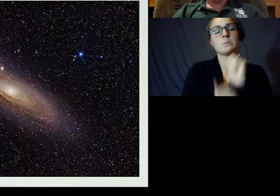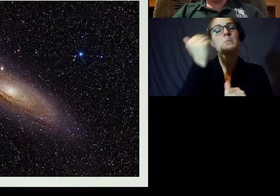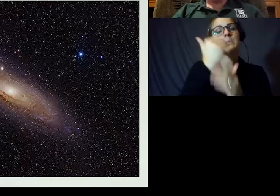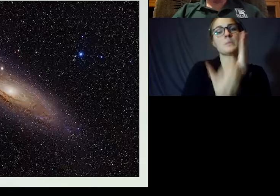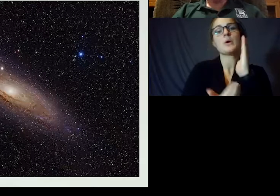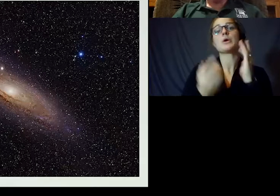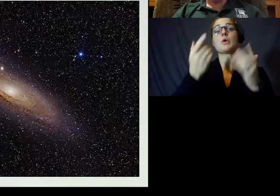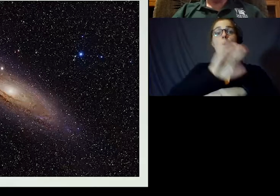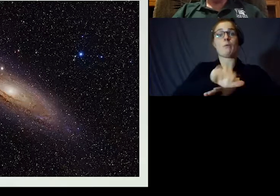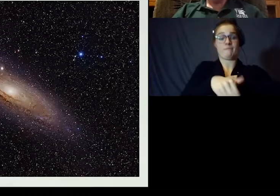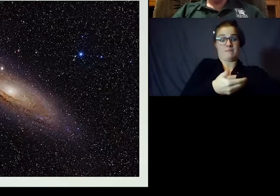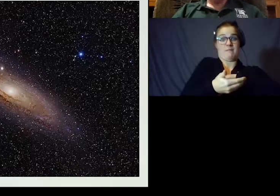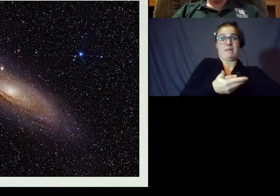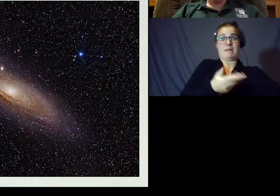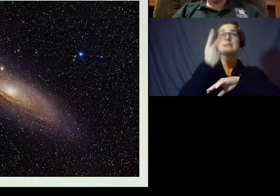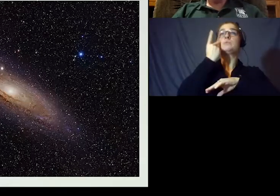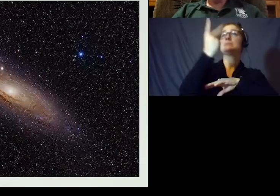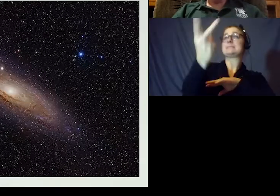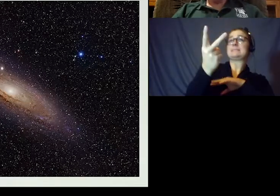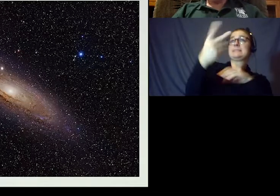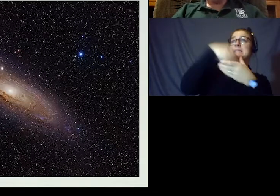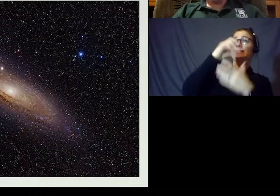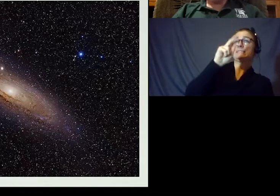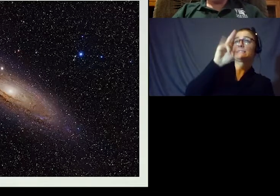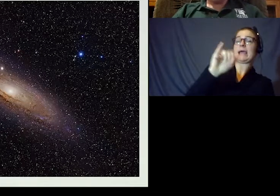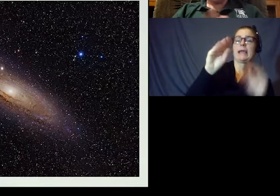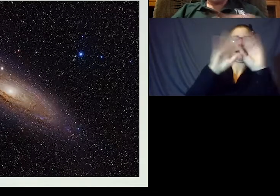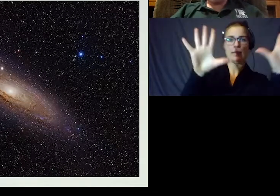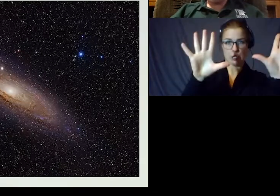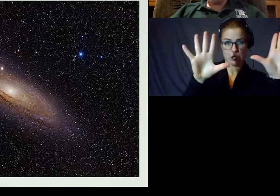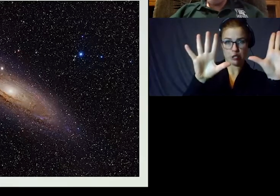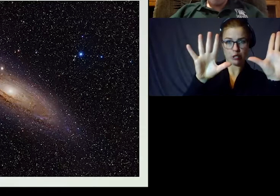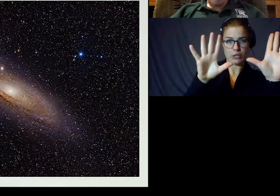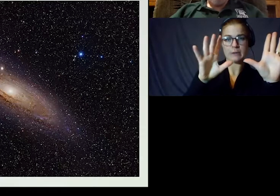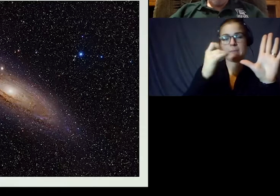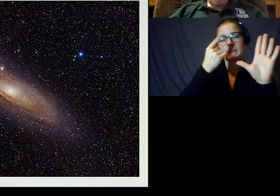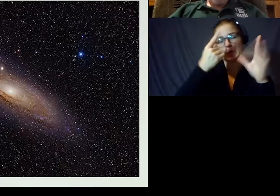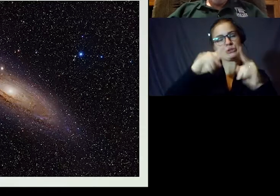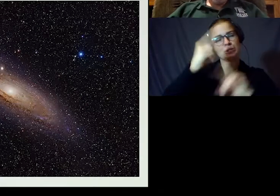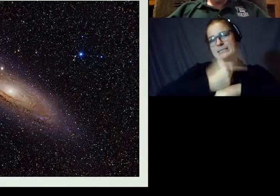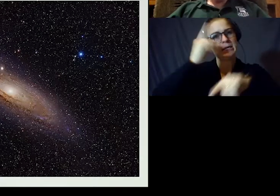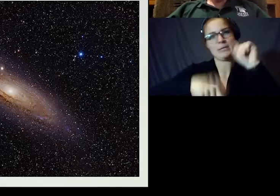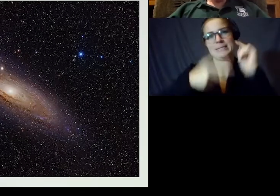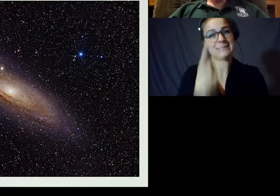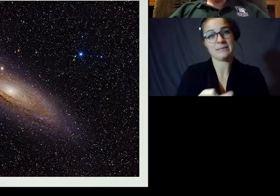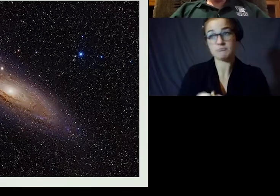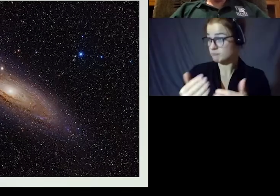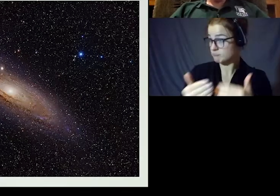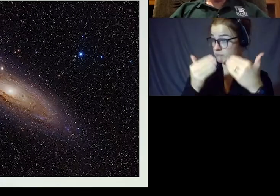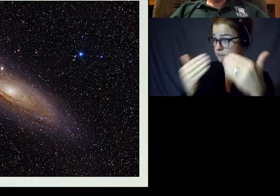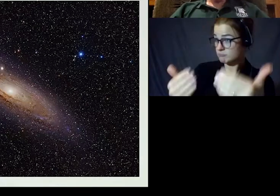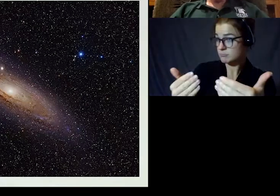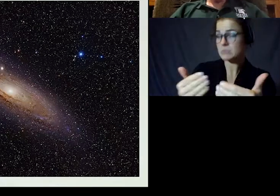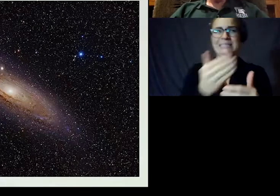at night, they're perfectly obvious. So Okay. it would just be clouds. So Okay. we move on. I'd say